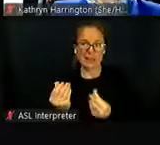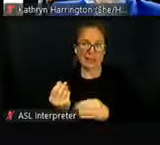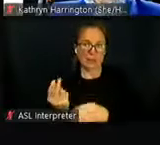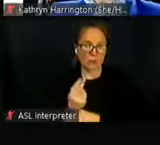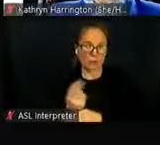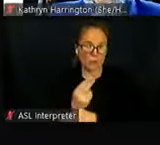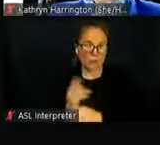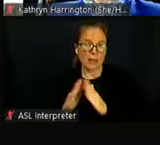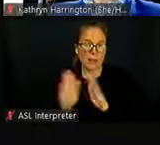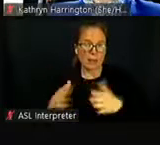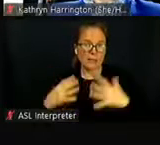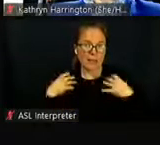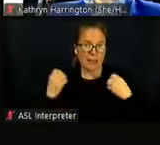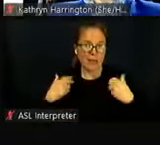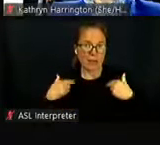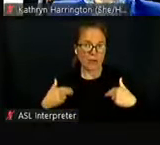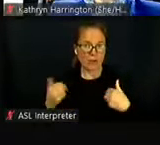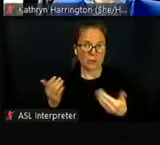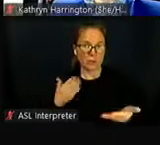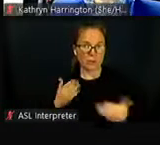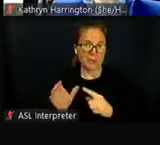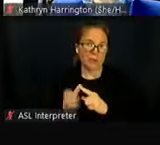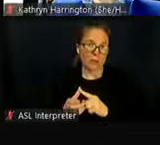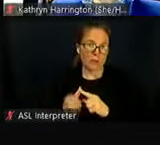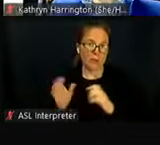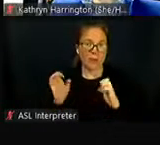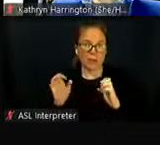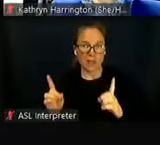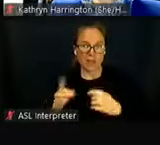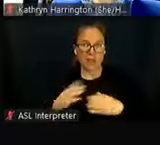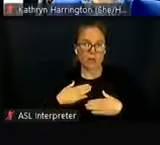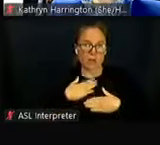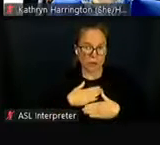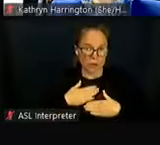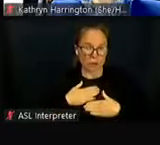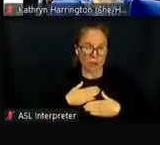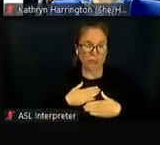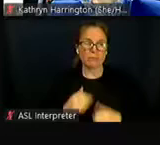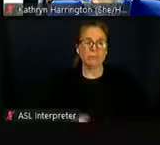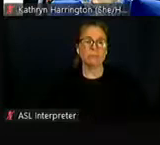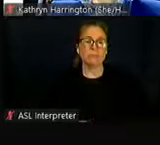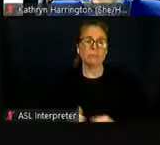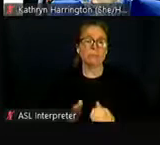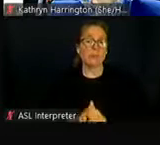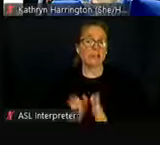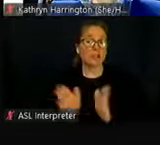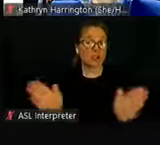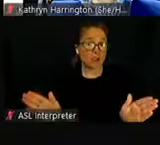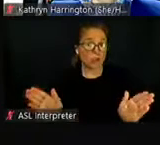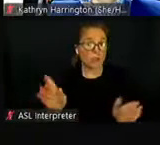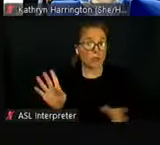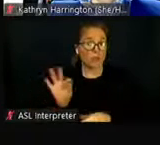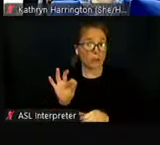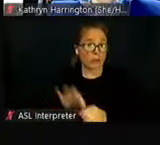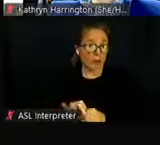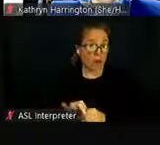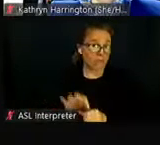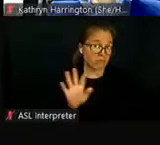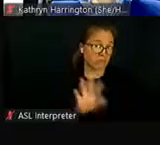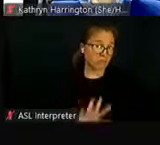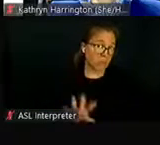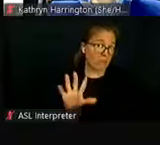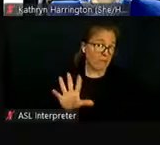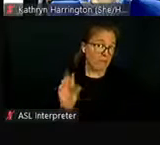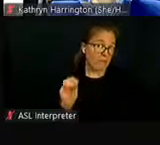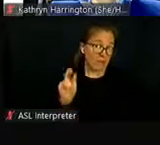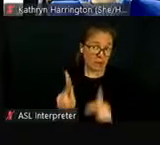human services, and culture, education, and recreation. The general consensus from, admittedly, there's about 50 people